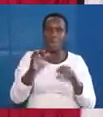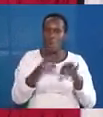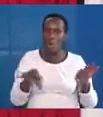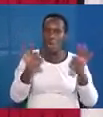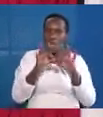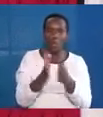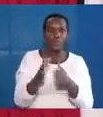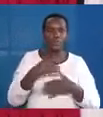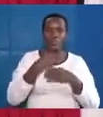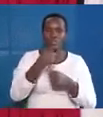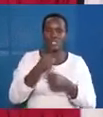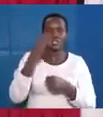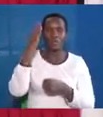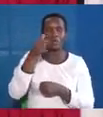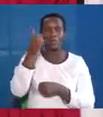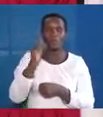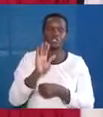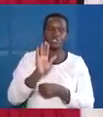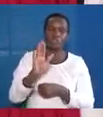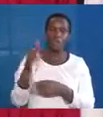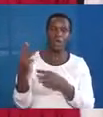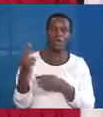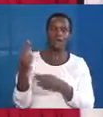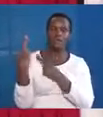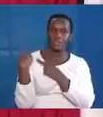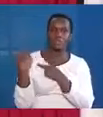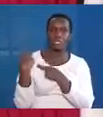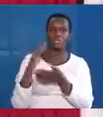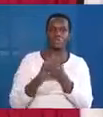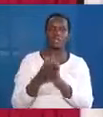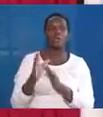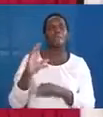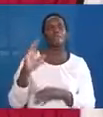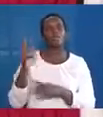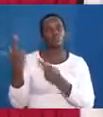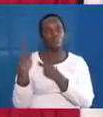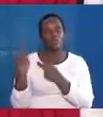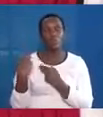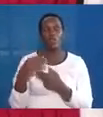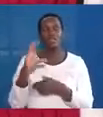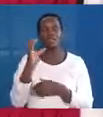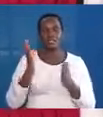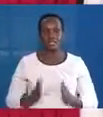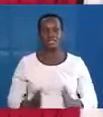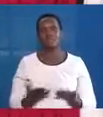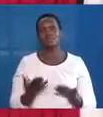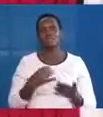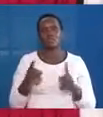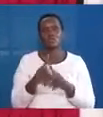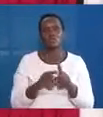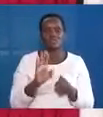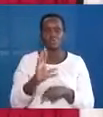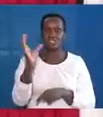to be a responsible citizen, but take all the necessary